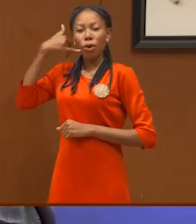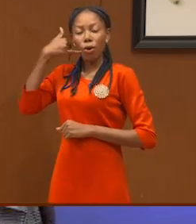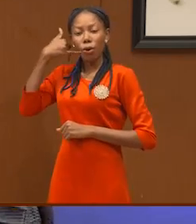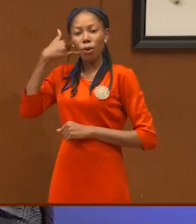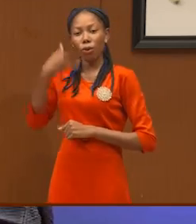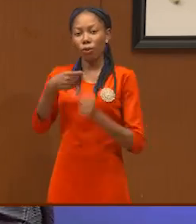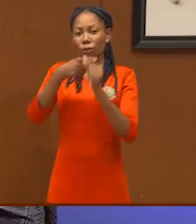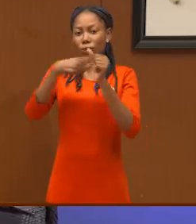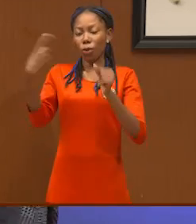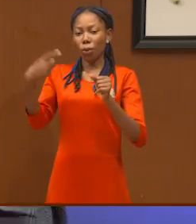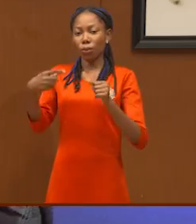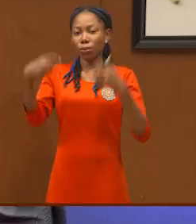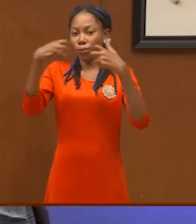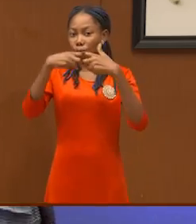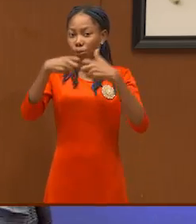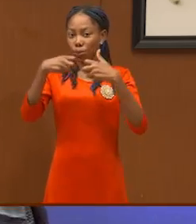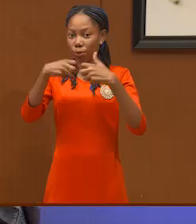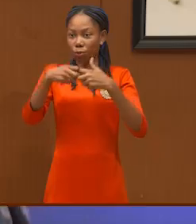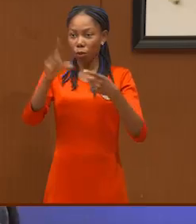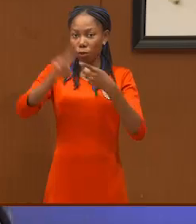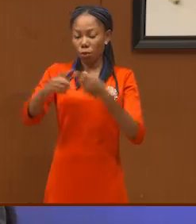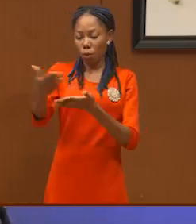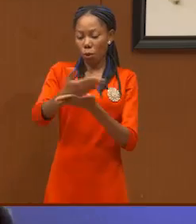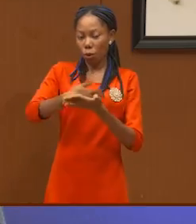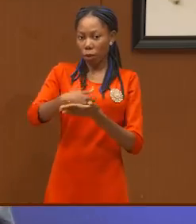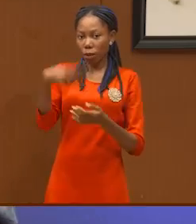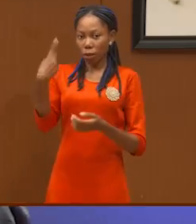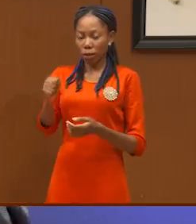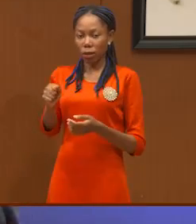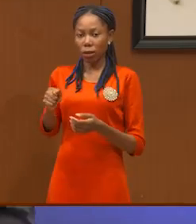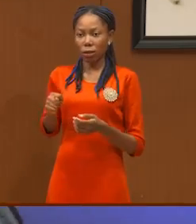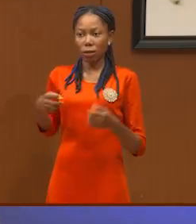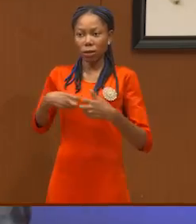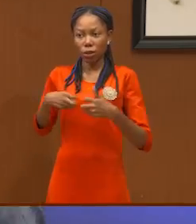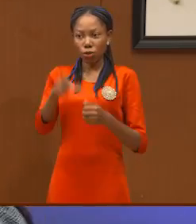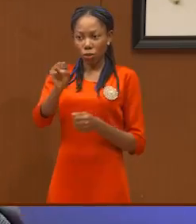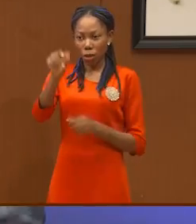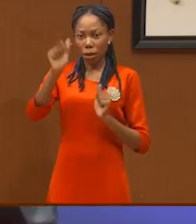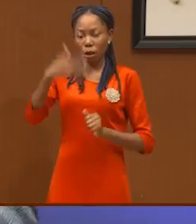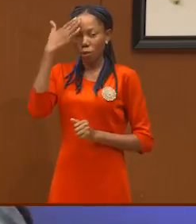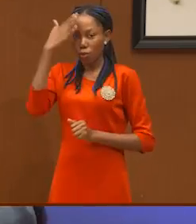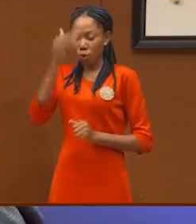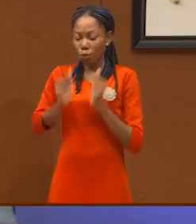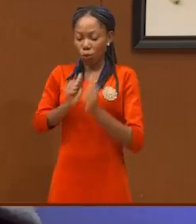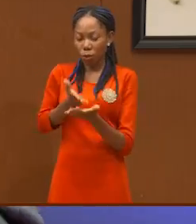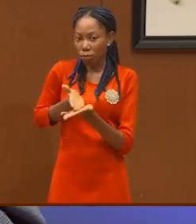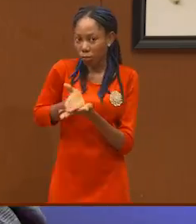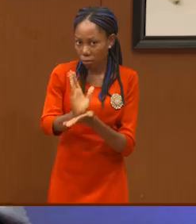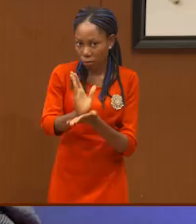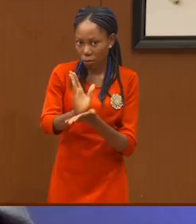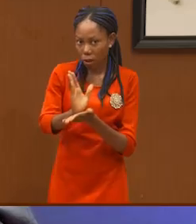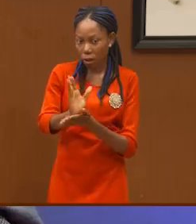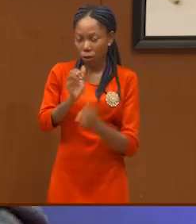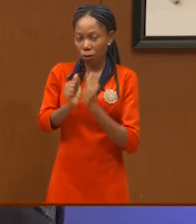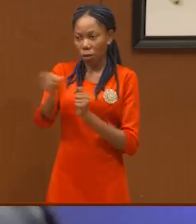get this itemized bill from them so that I can be more accurate with exact amount that is owing on the